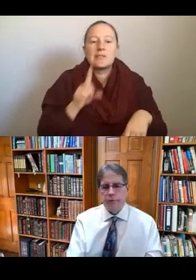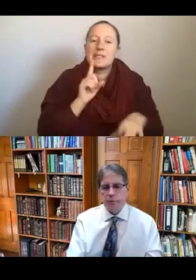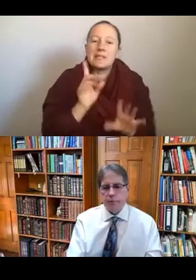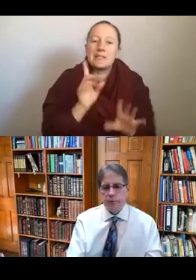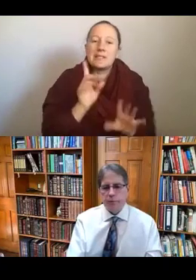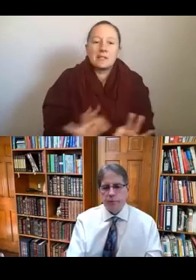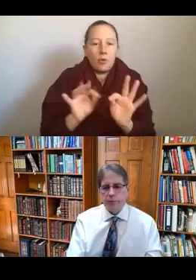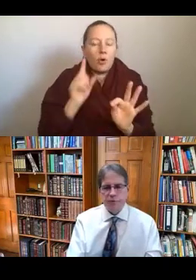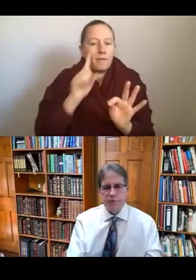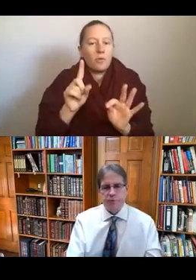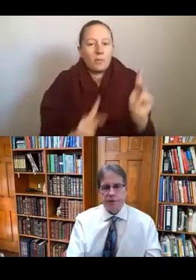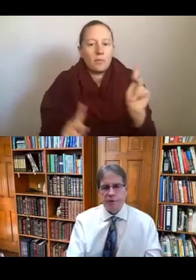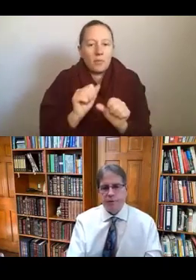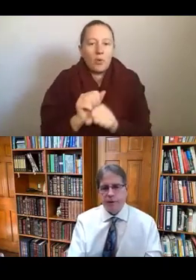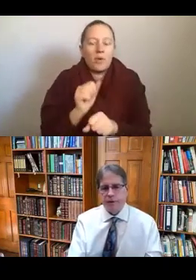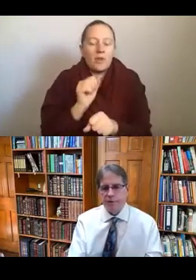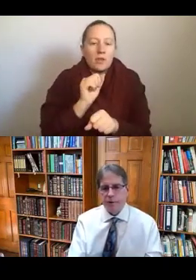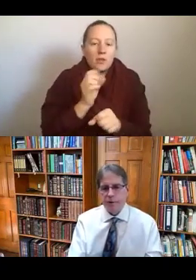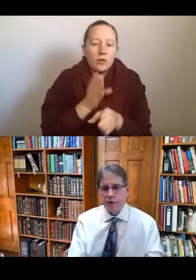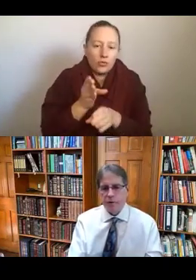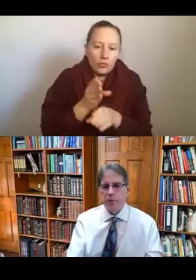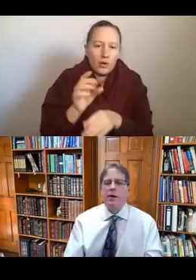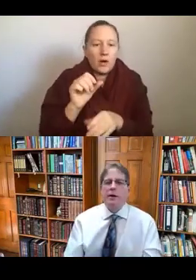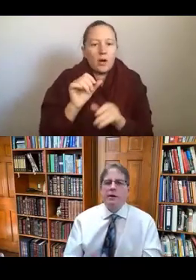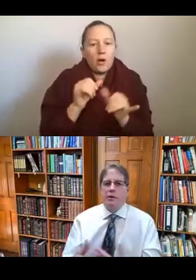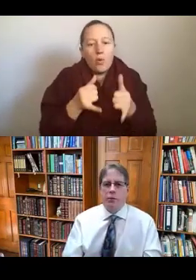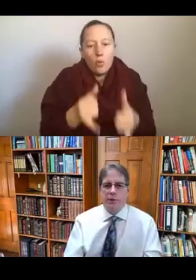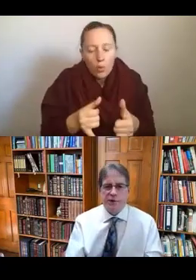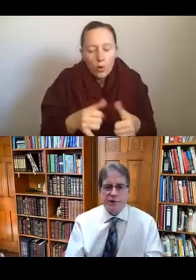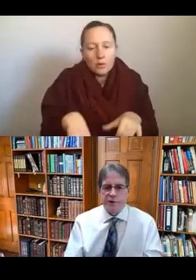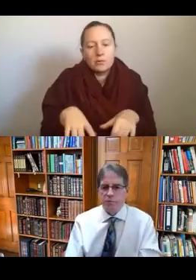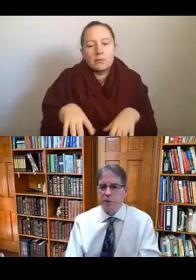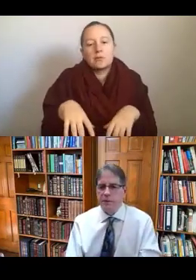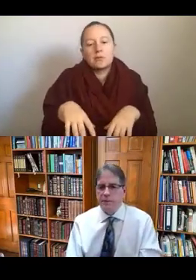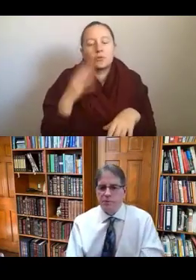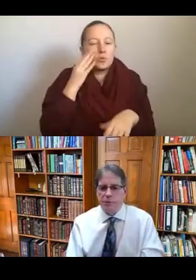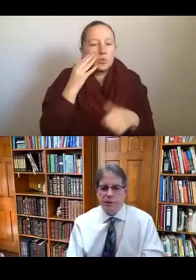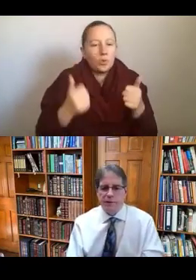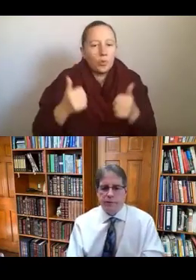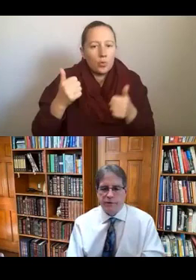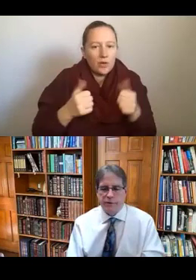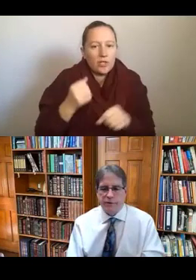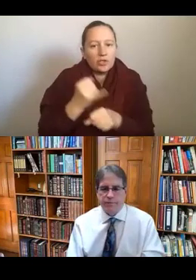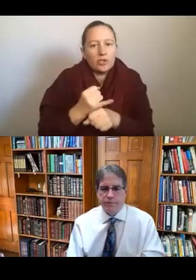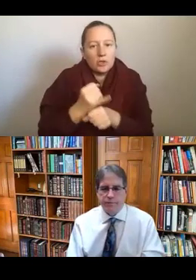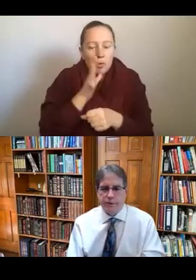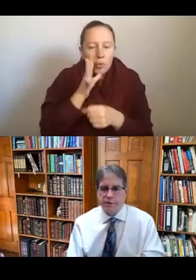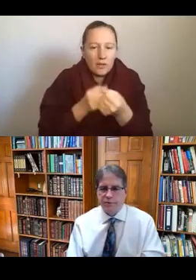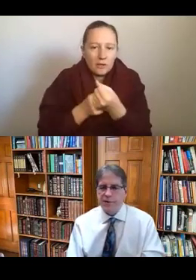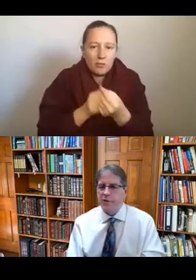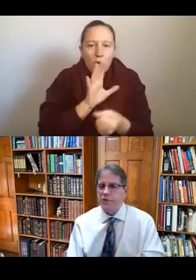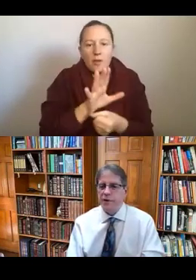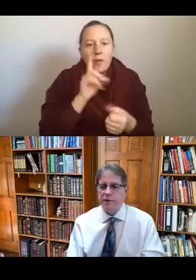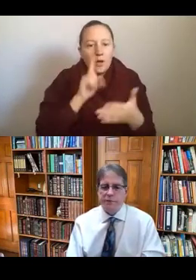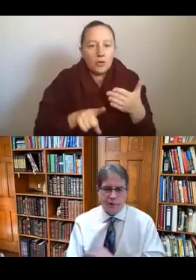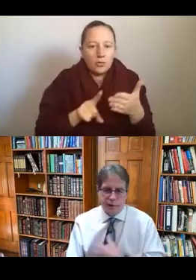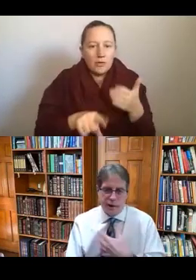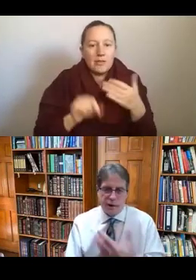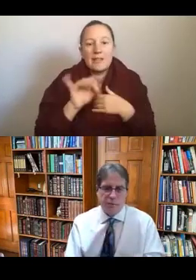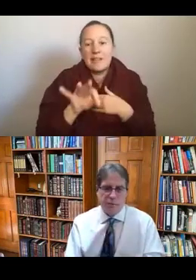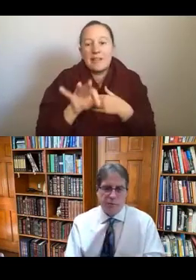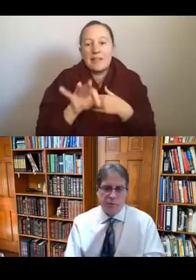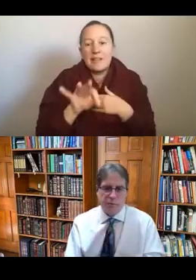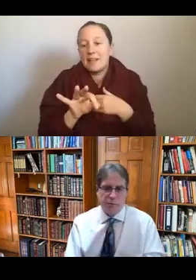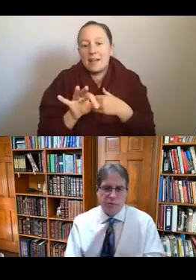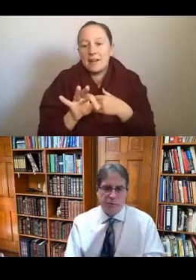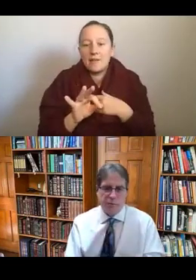for career awards as well as research project grants to know which institute might be supporting their research. Because if it's outside of